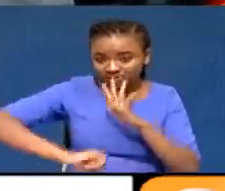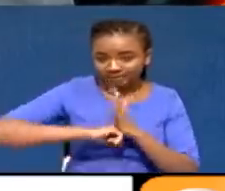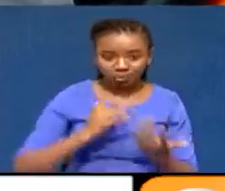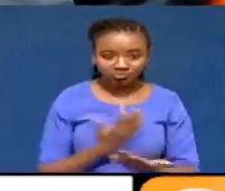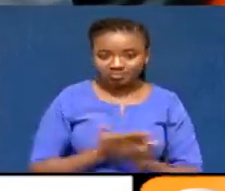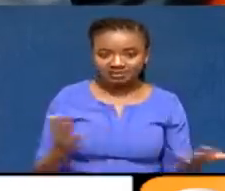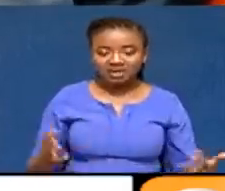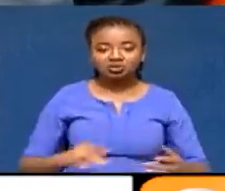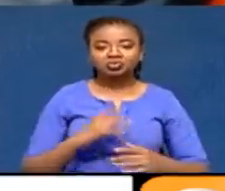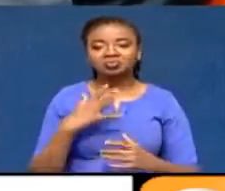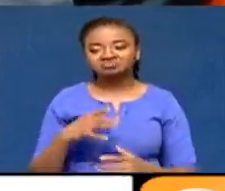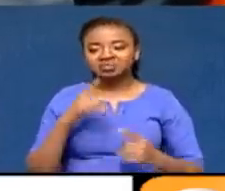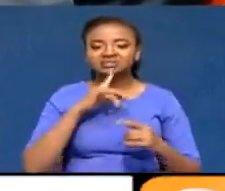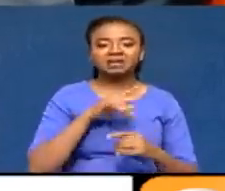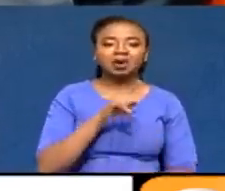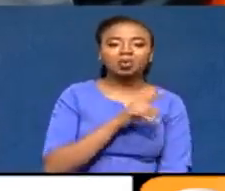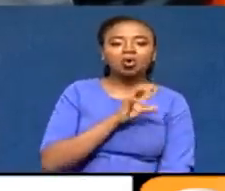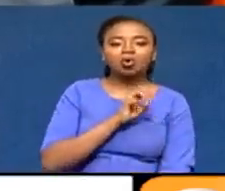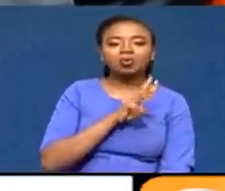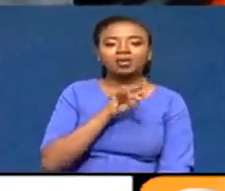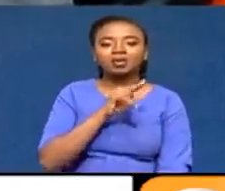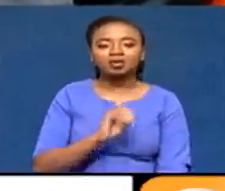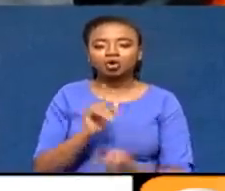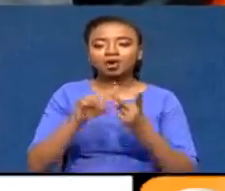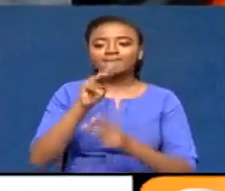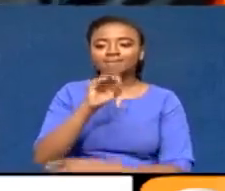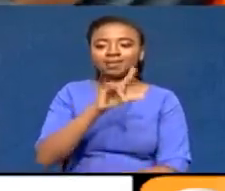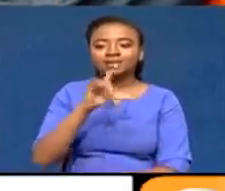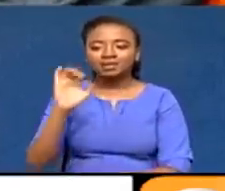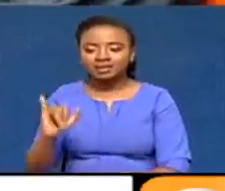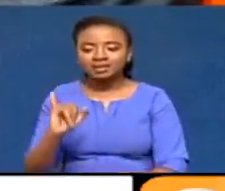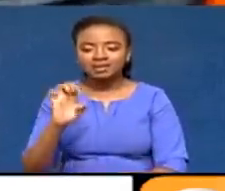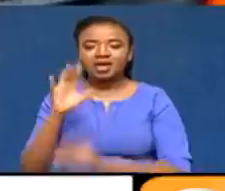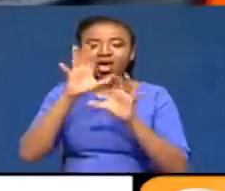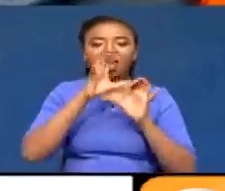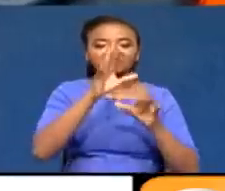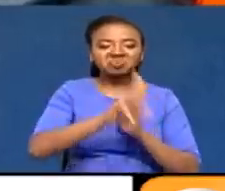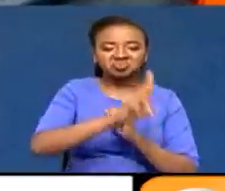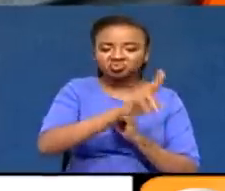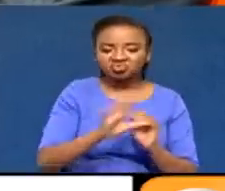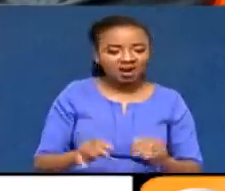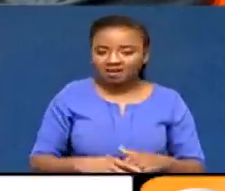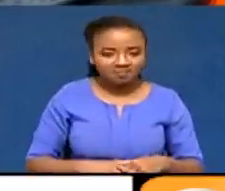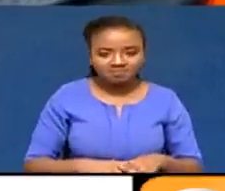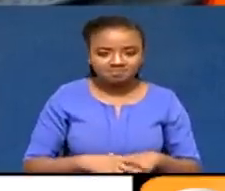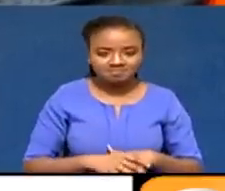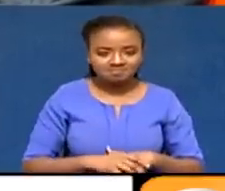that Babu Owino, Sijui Meli Odhiambo, Sijui what, abused Uhuru, so today they should not defend